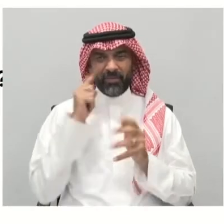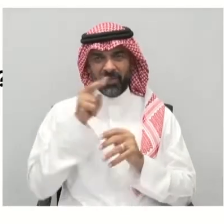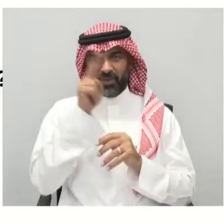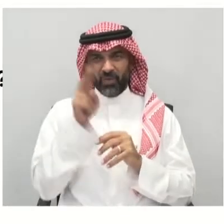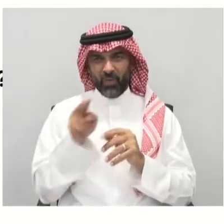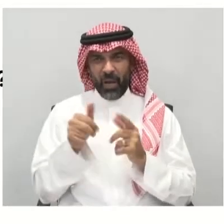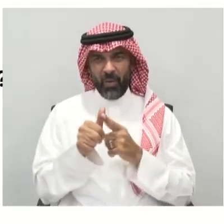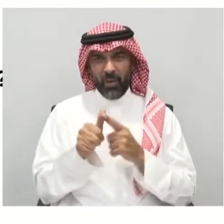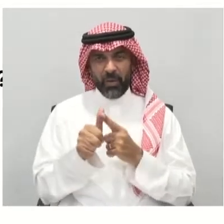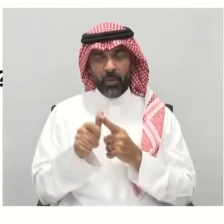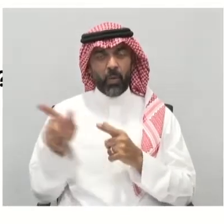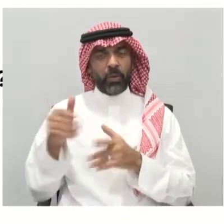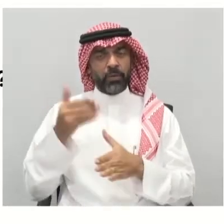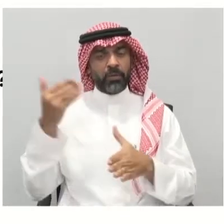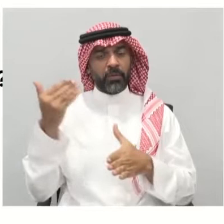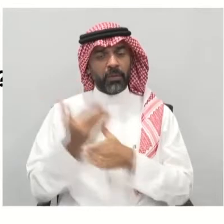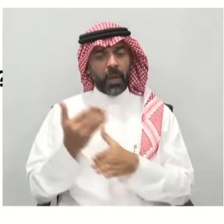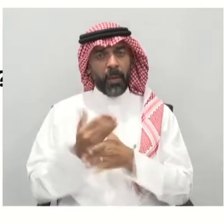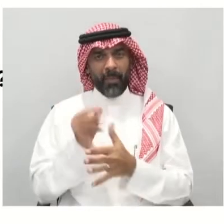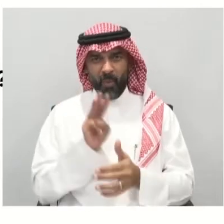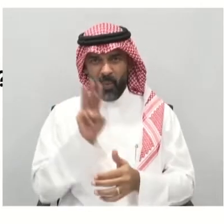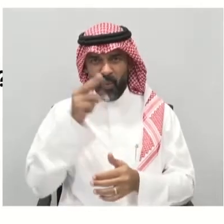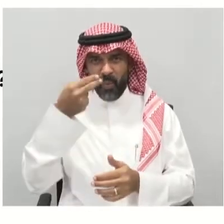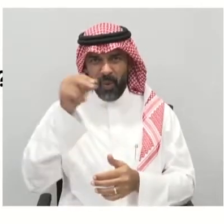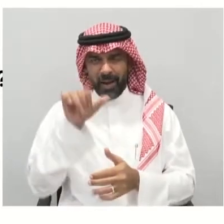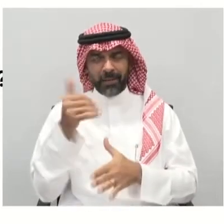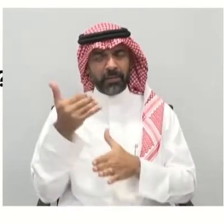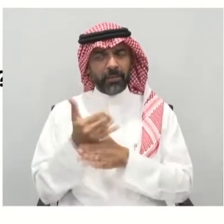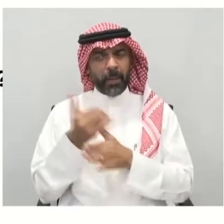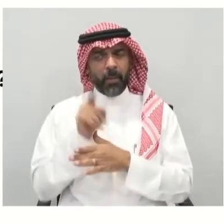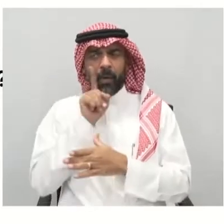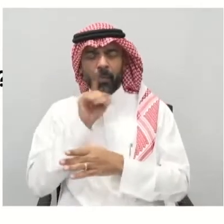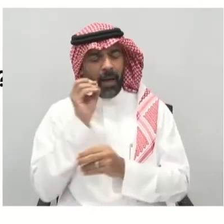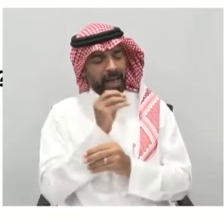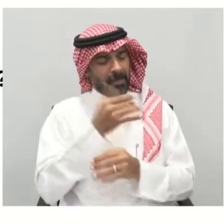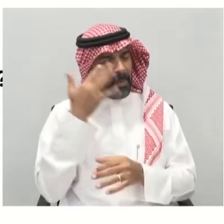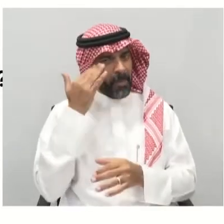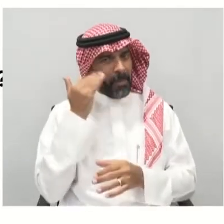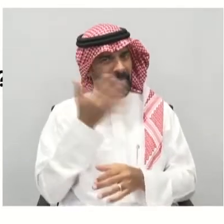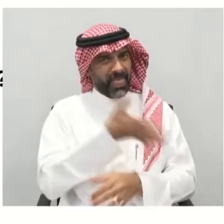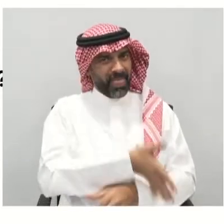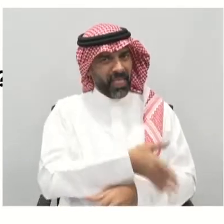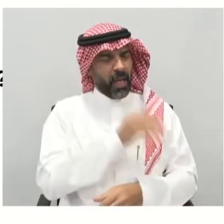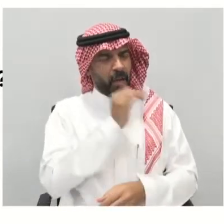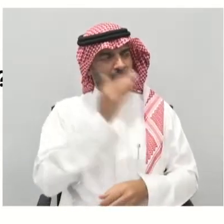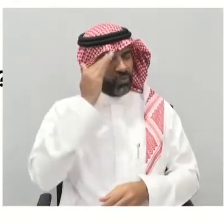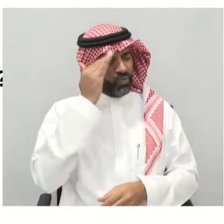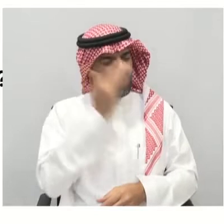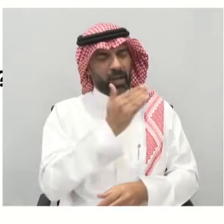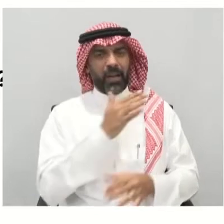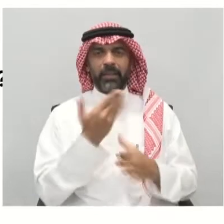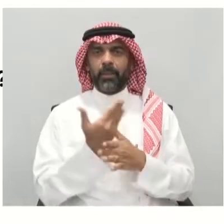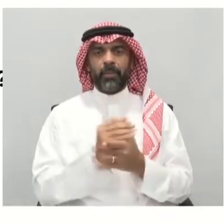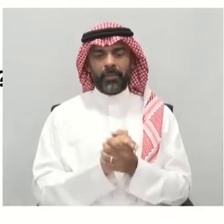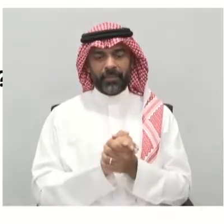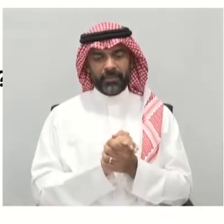It says here, why did Layla's mother say thank you to her? Why did she say